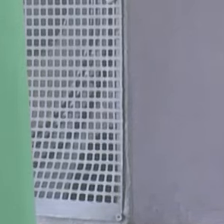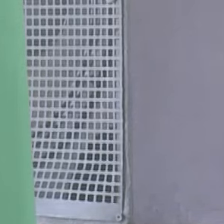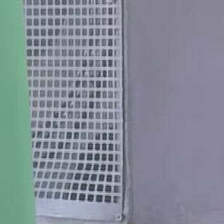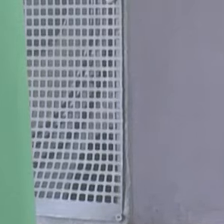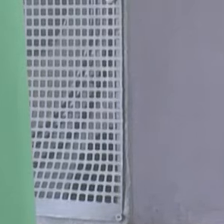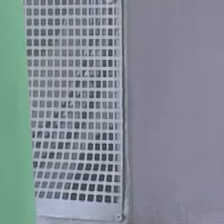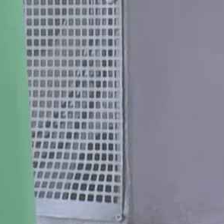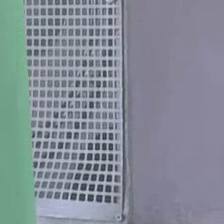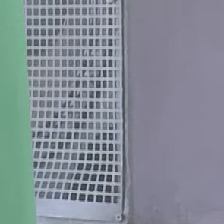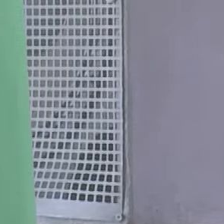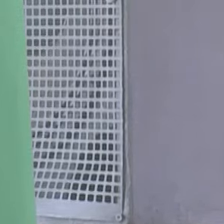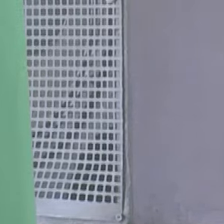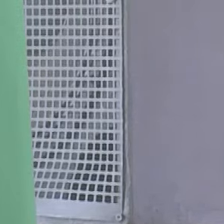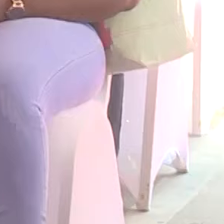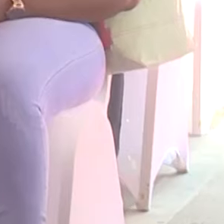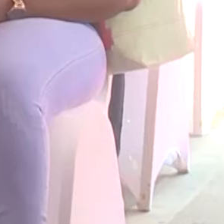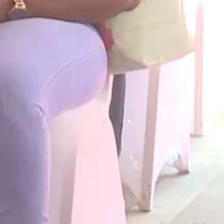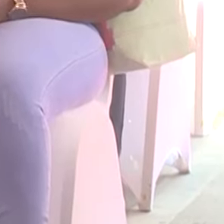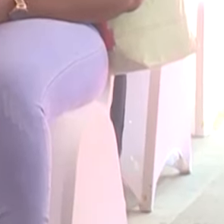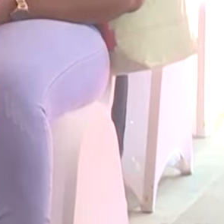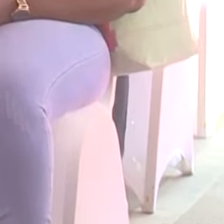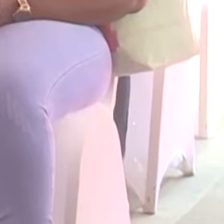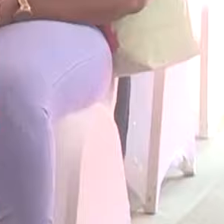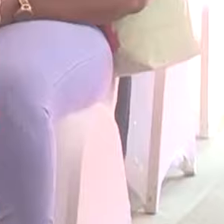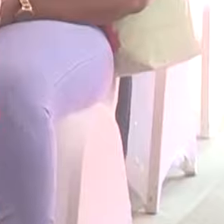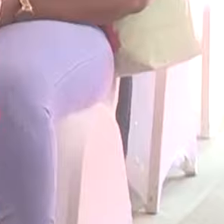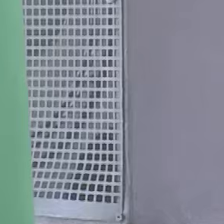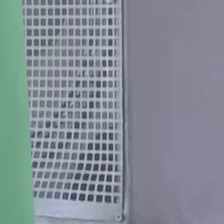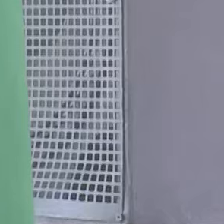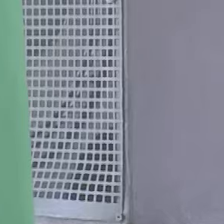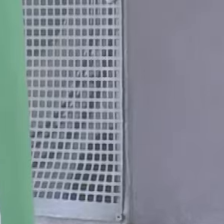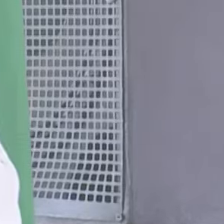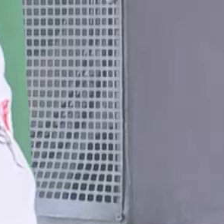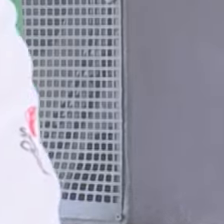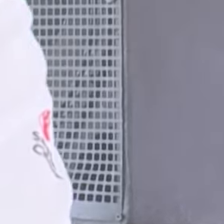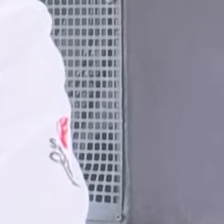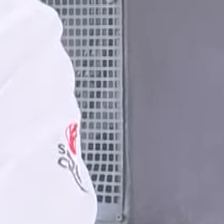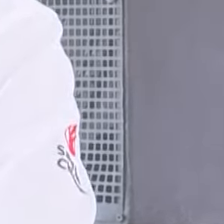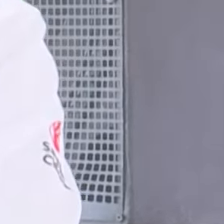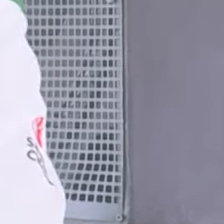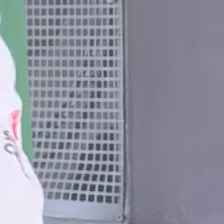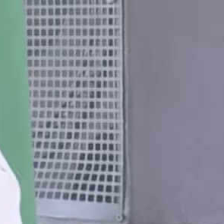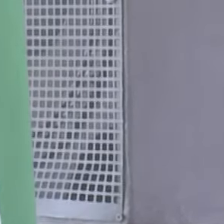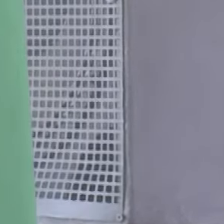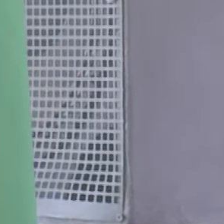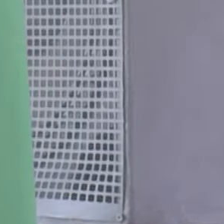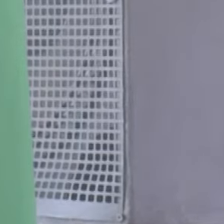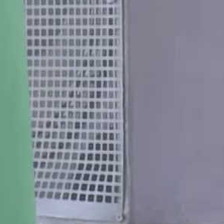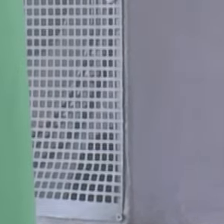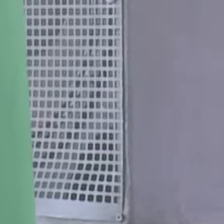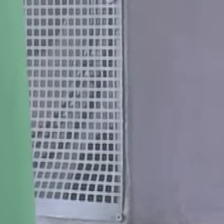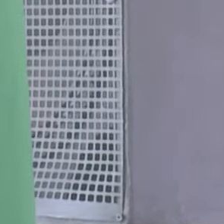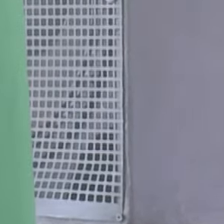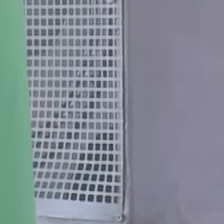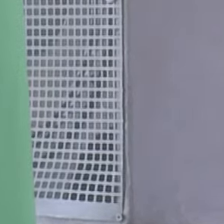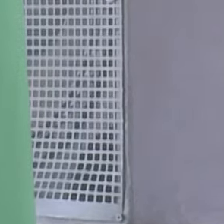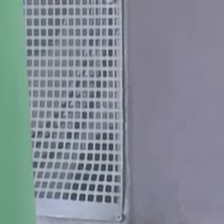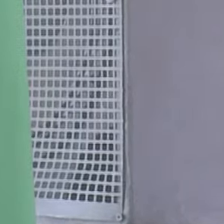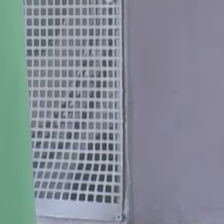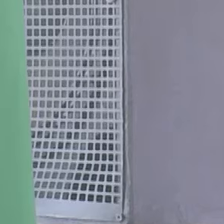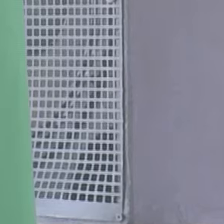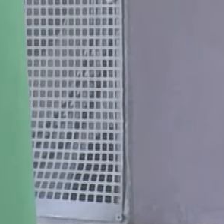Children represent a significant proportion of victims of human trafficking worldwide, with girls being